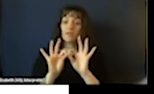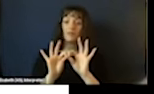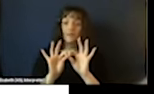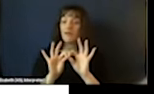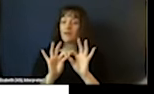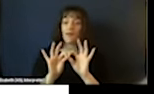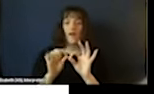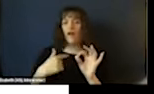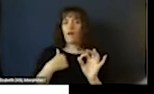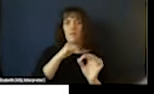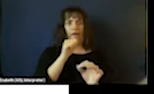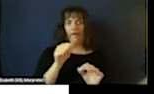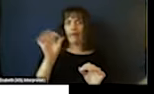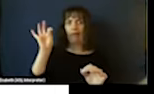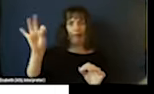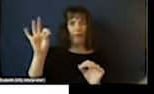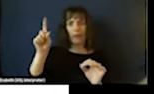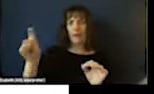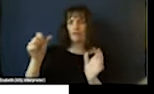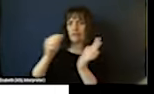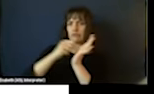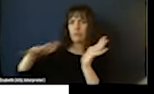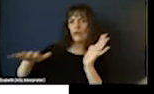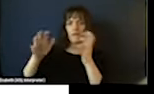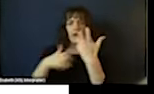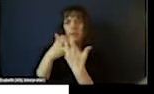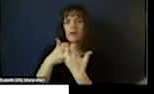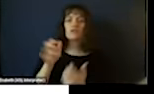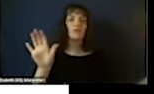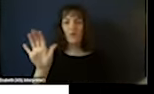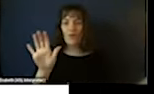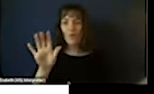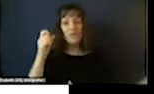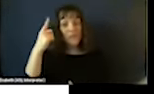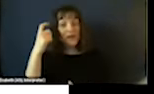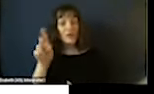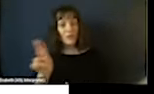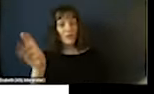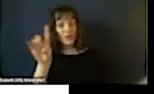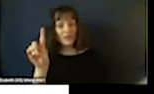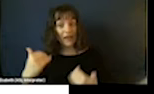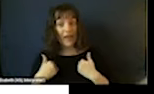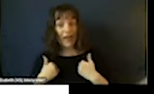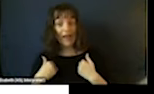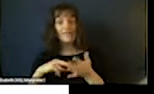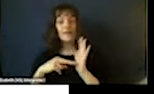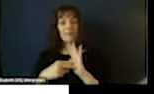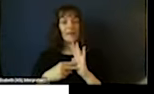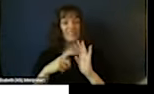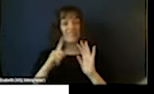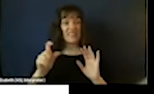of accommodations. However, with universal design, we can lower the need for accommodations. So for example, in this